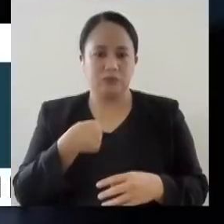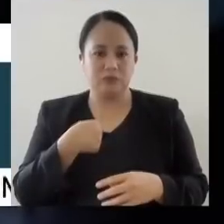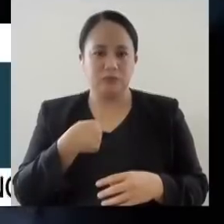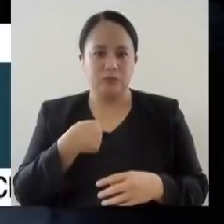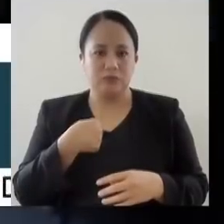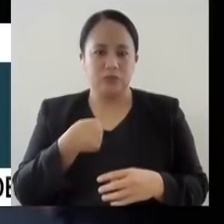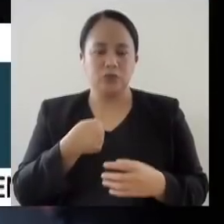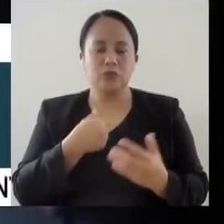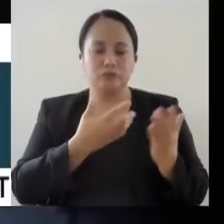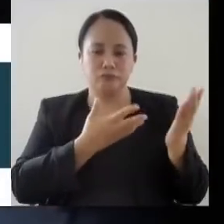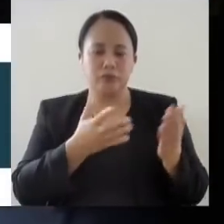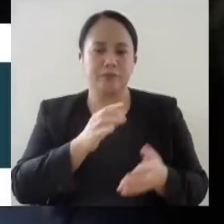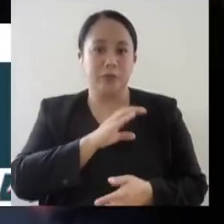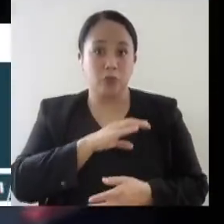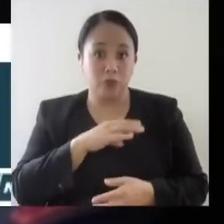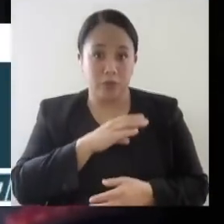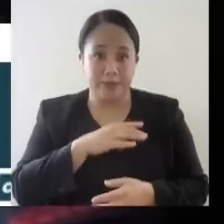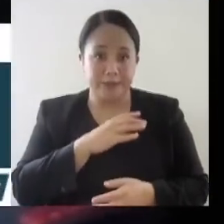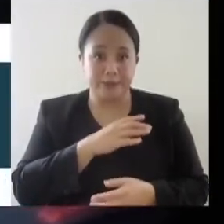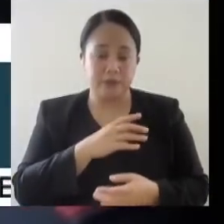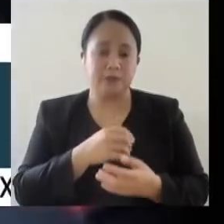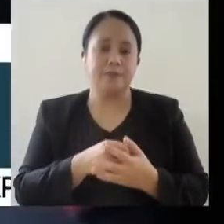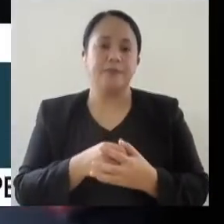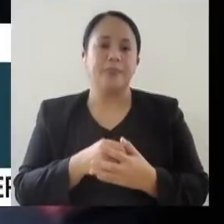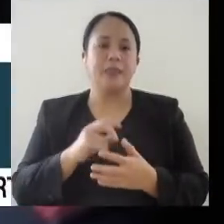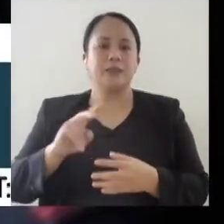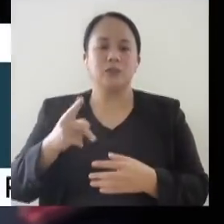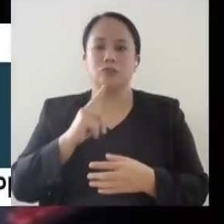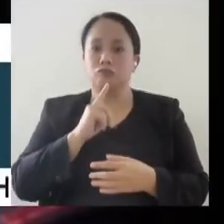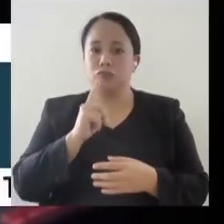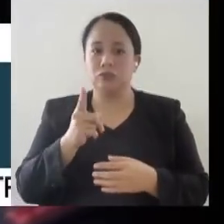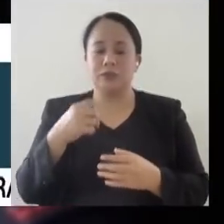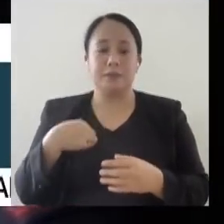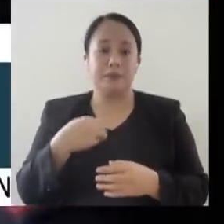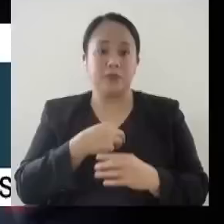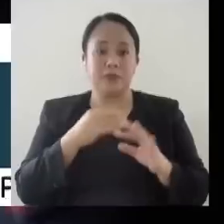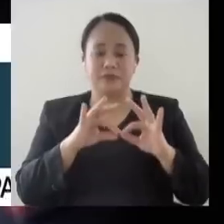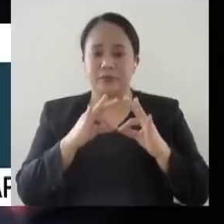condolence at the same time to give assurance to the member of the family na